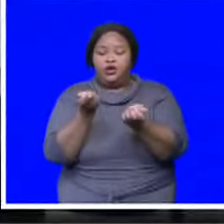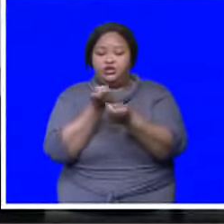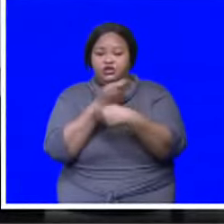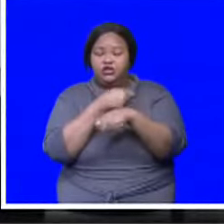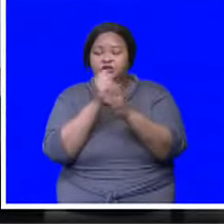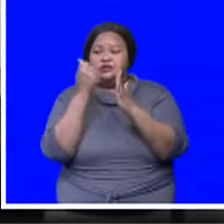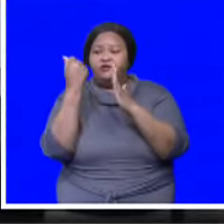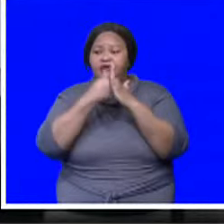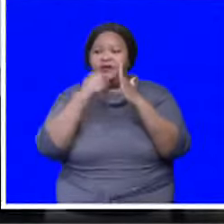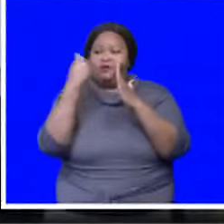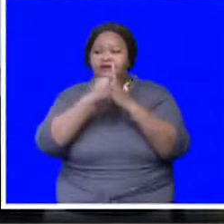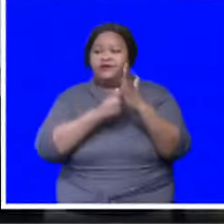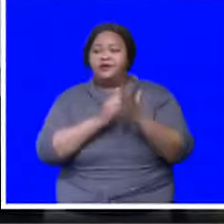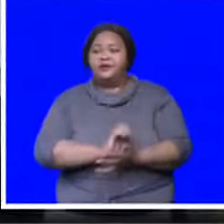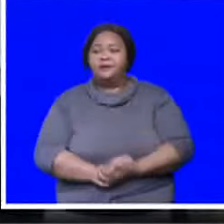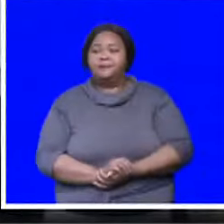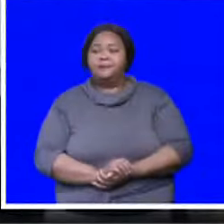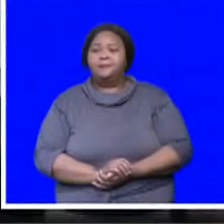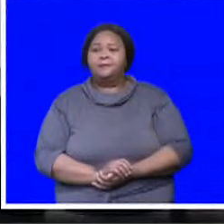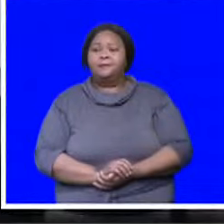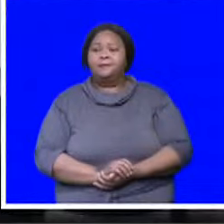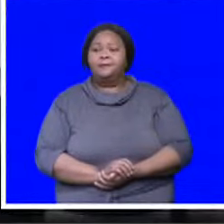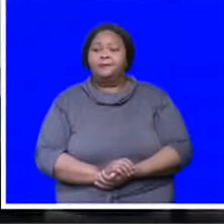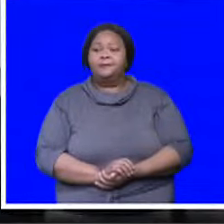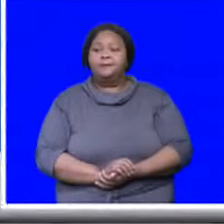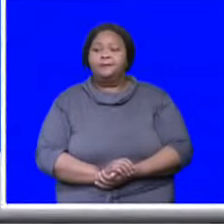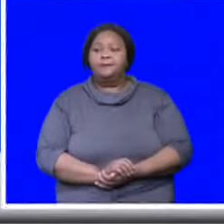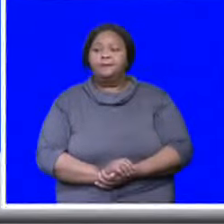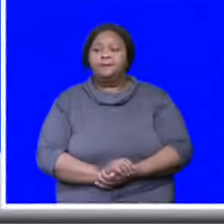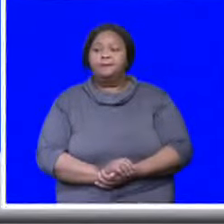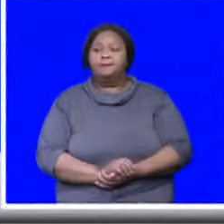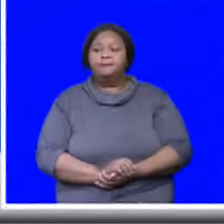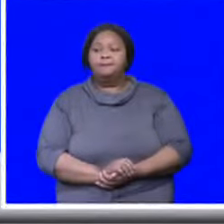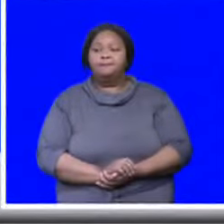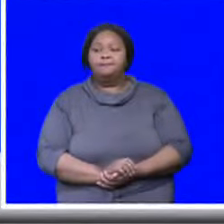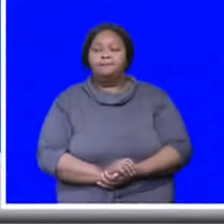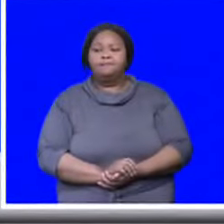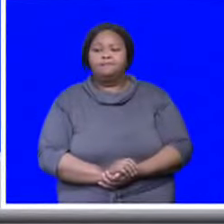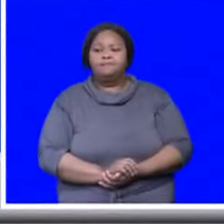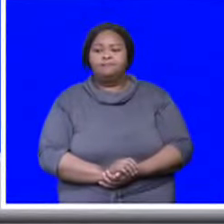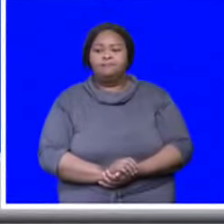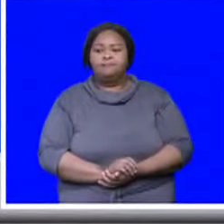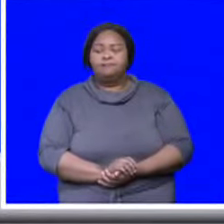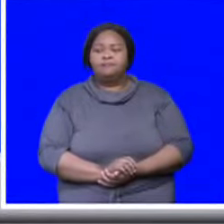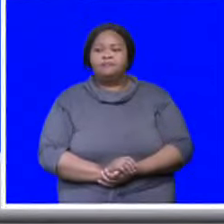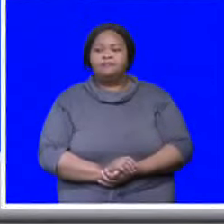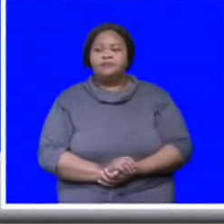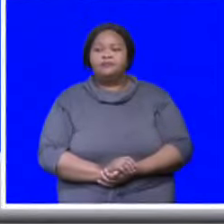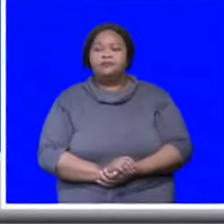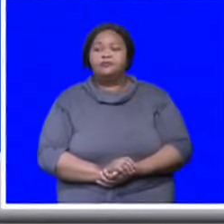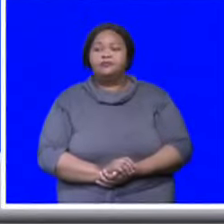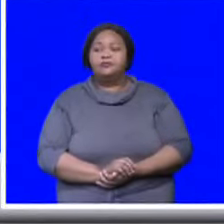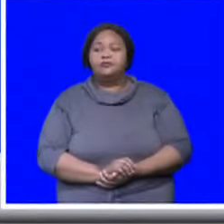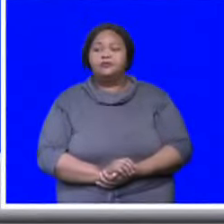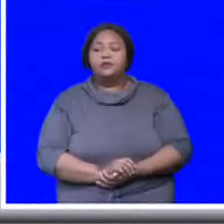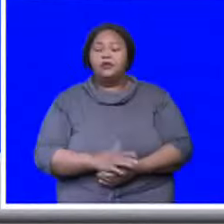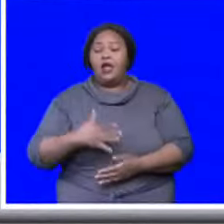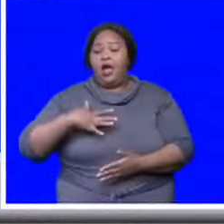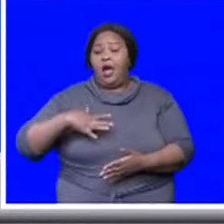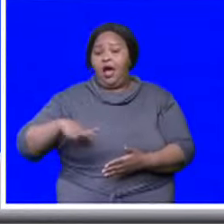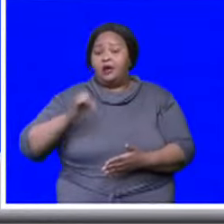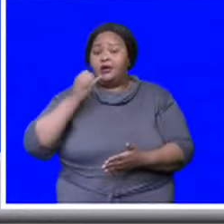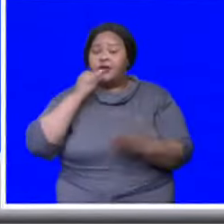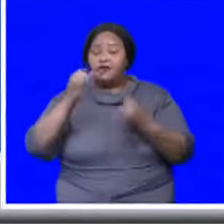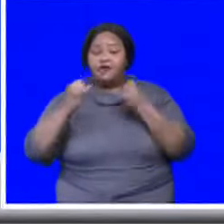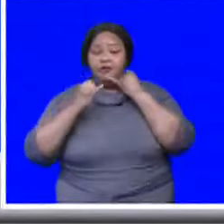convened heads of delegations on the elements of the cover decision that we proposed in our non-paper. And as